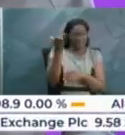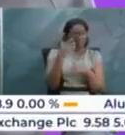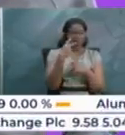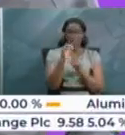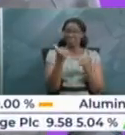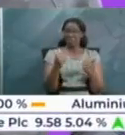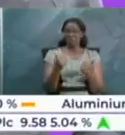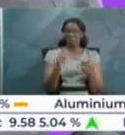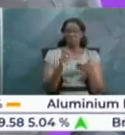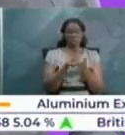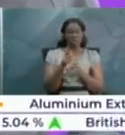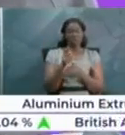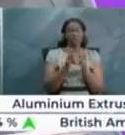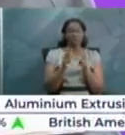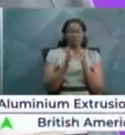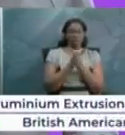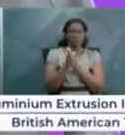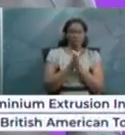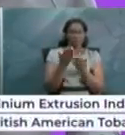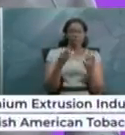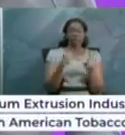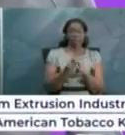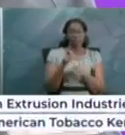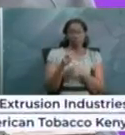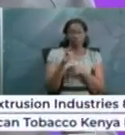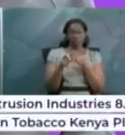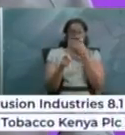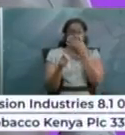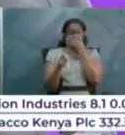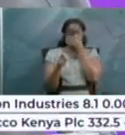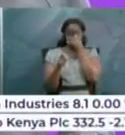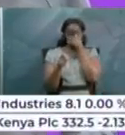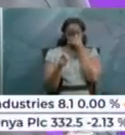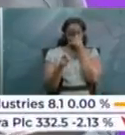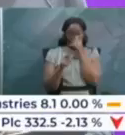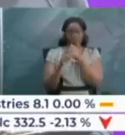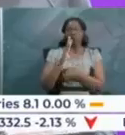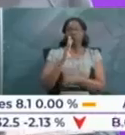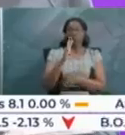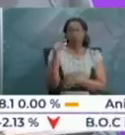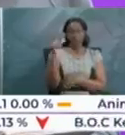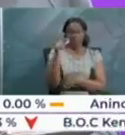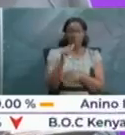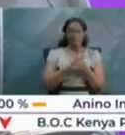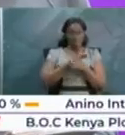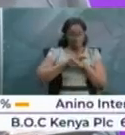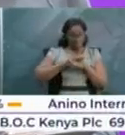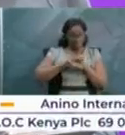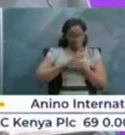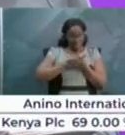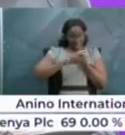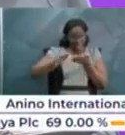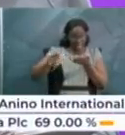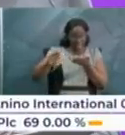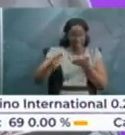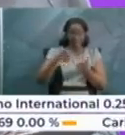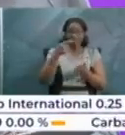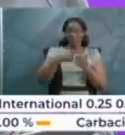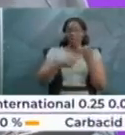So this is a very interesting thing. And the Bounty Nut peanut butter for the 400 grams, the plain one, is actually going